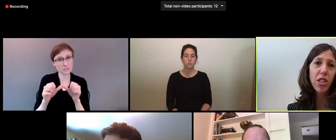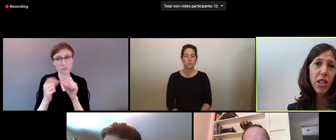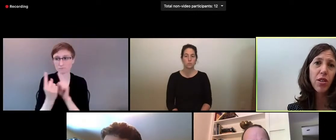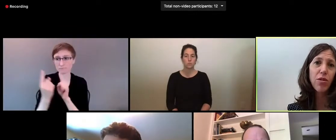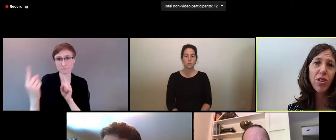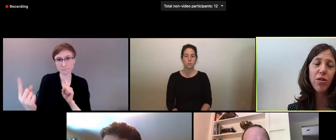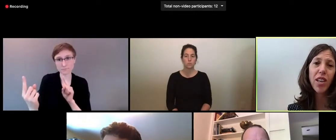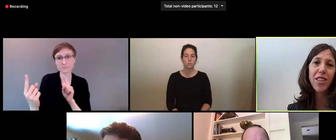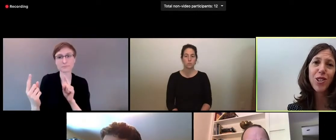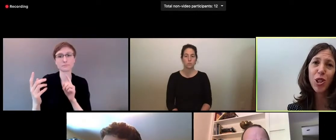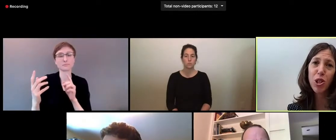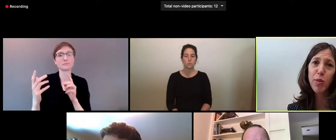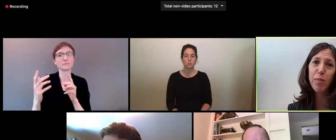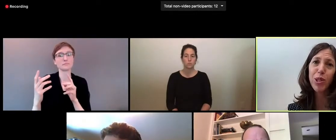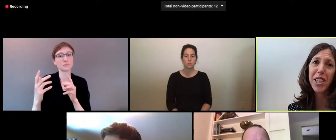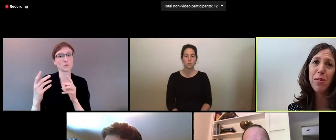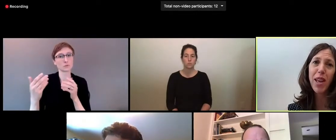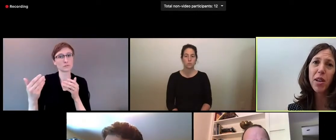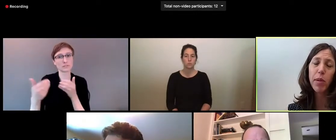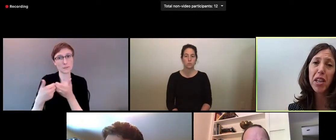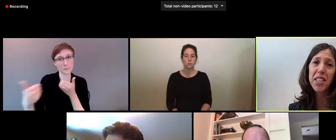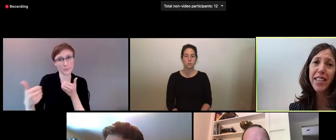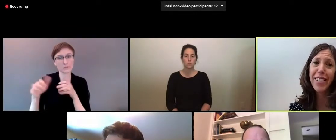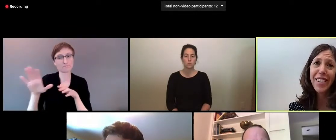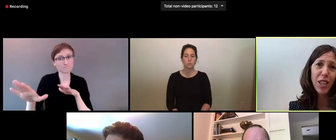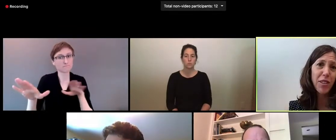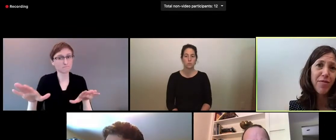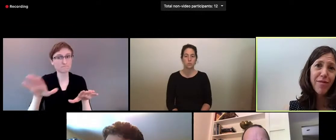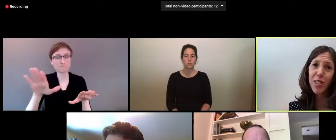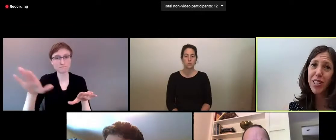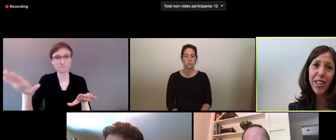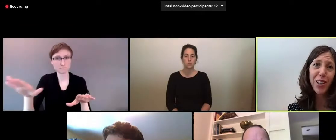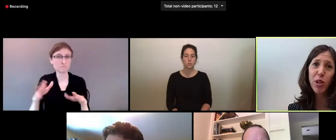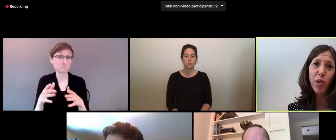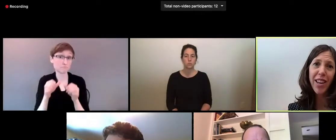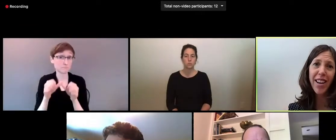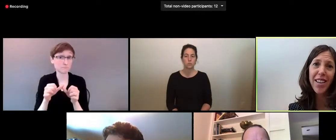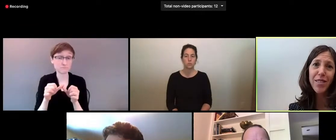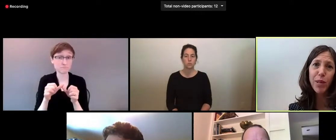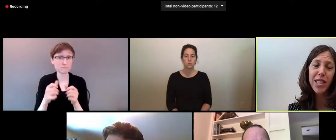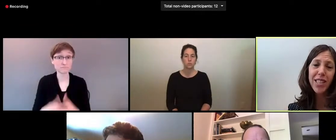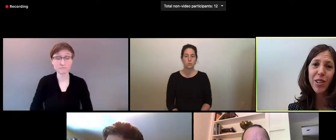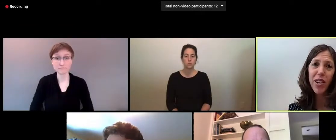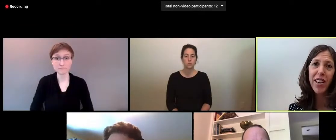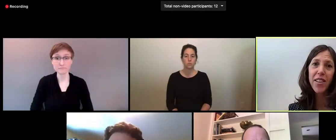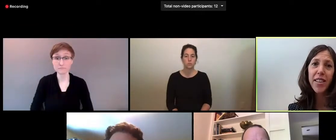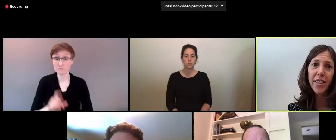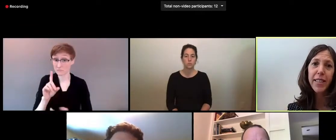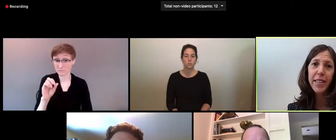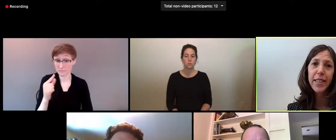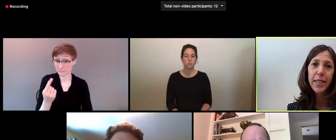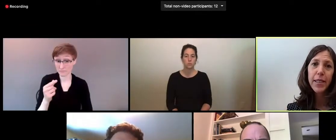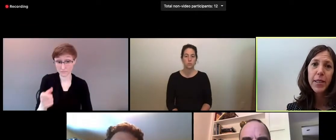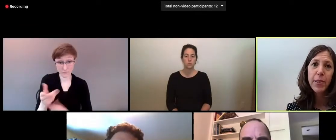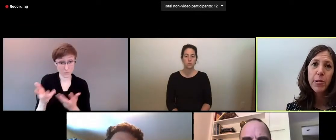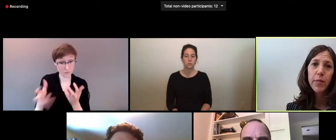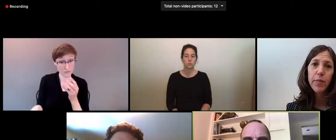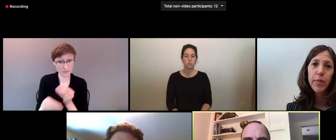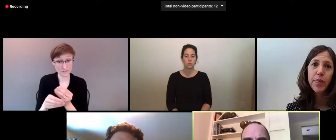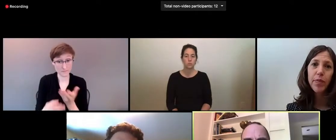And so we'll just continue to encourage people to keep that in mind. And Doug, if you want to add, please go ahead.